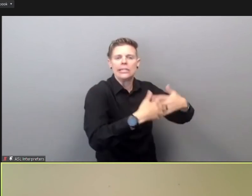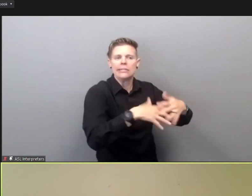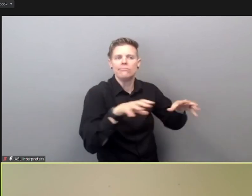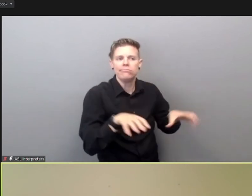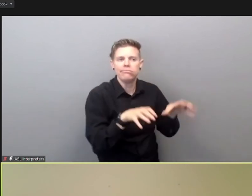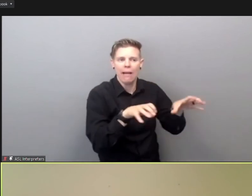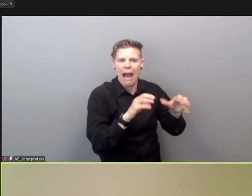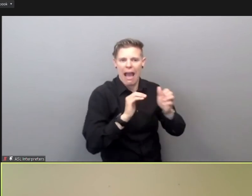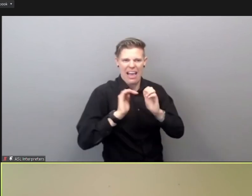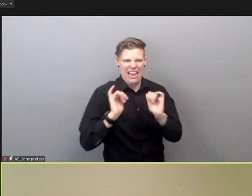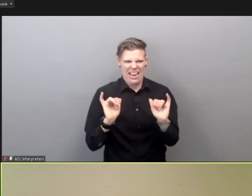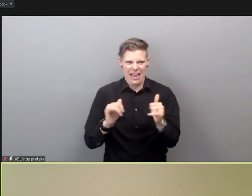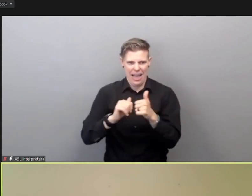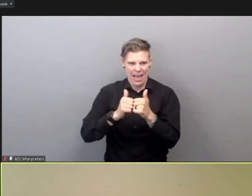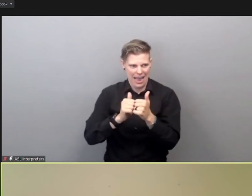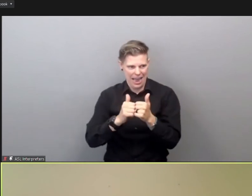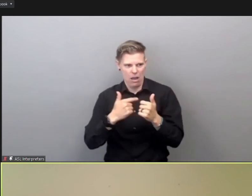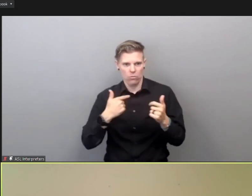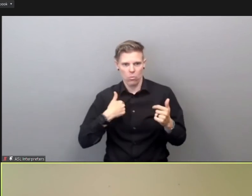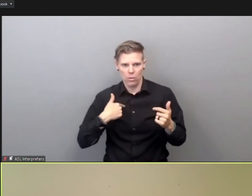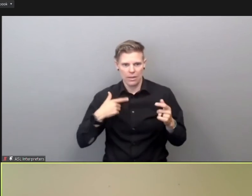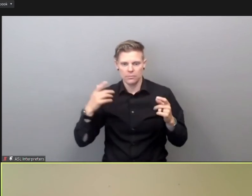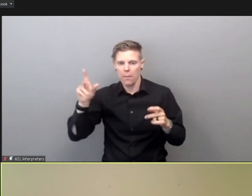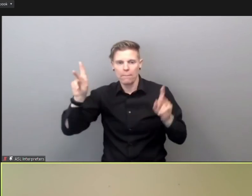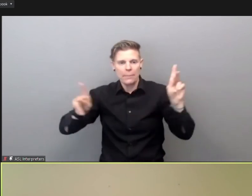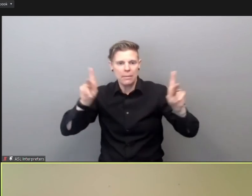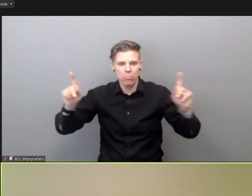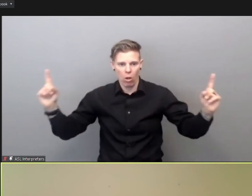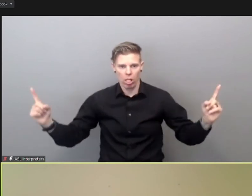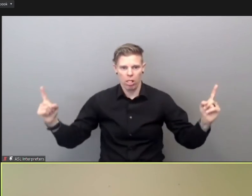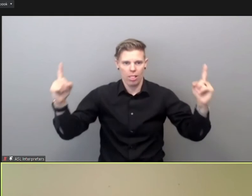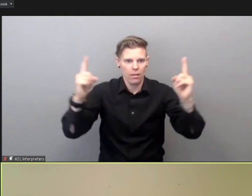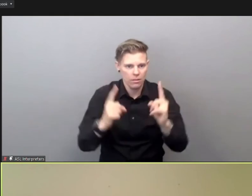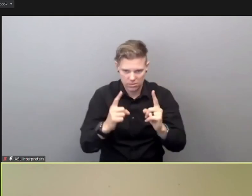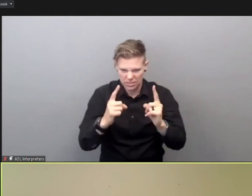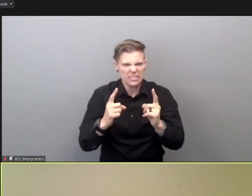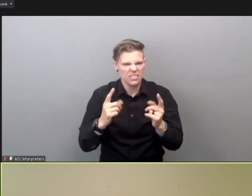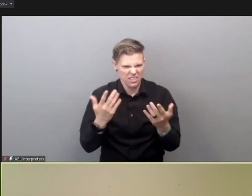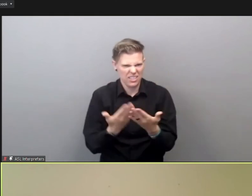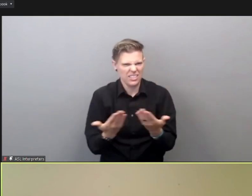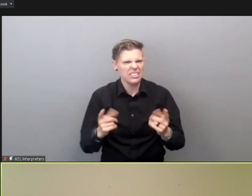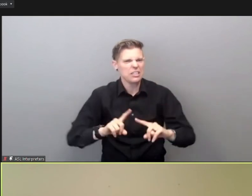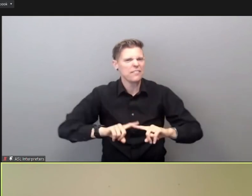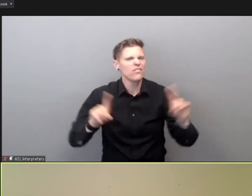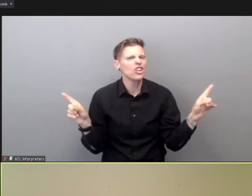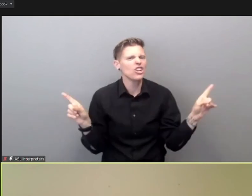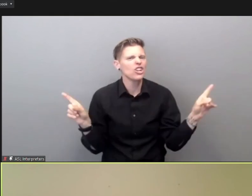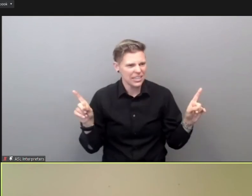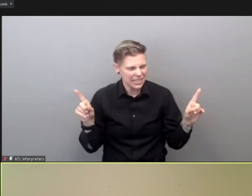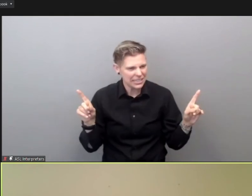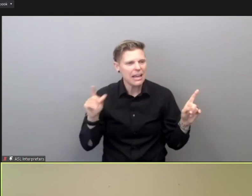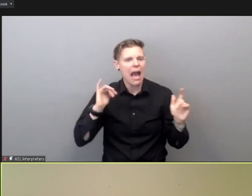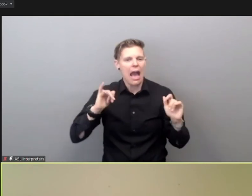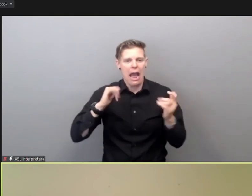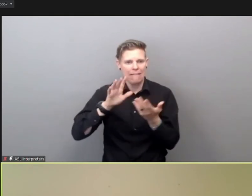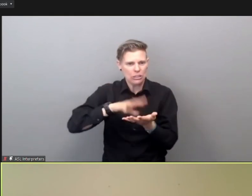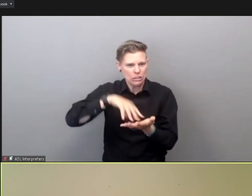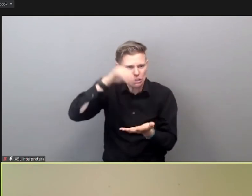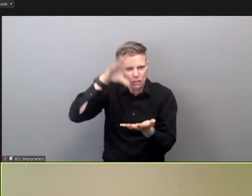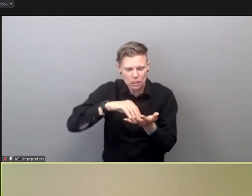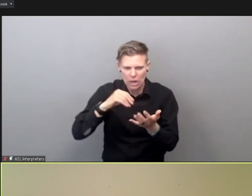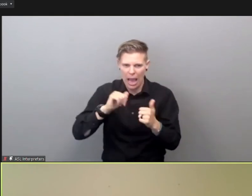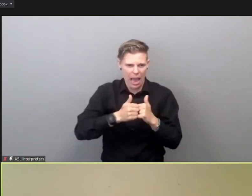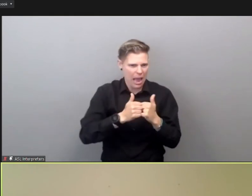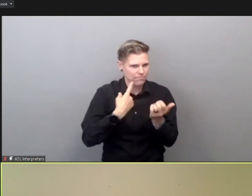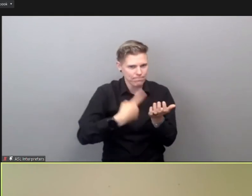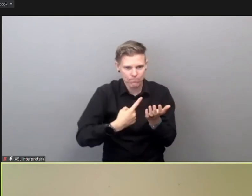So I think this is the start of a lengthy conversation about wages. There's no question that the pandemic has really done something to